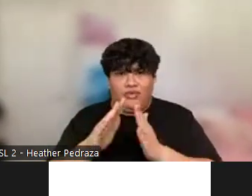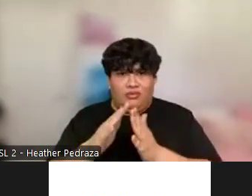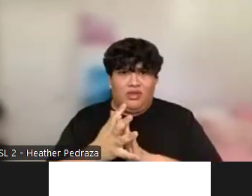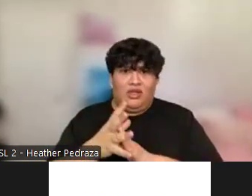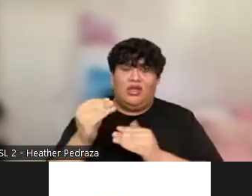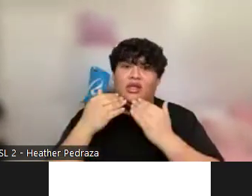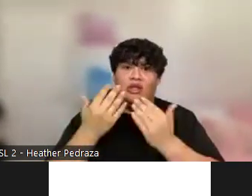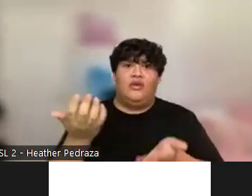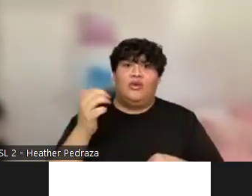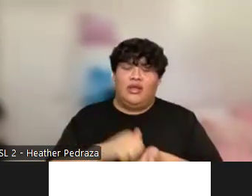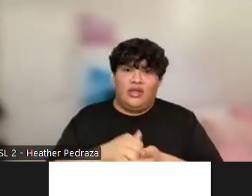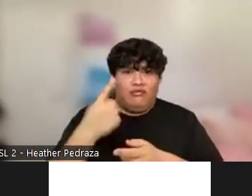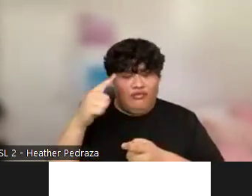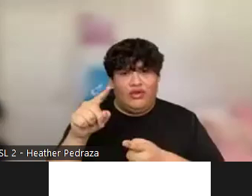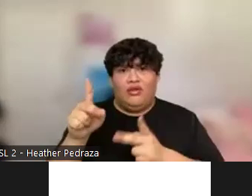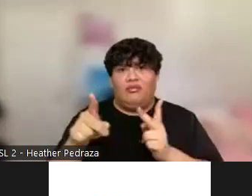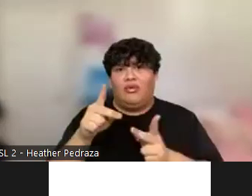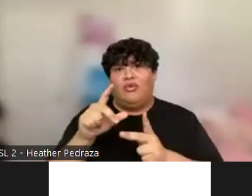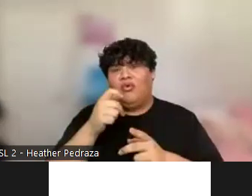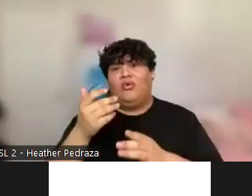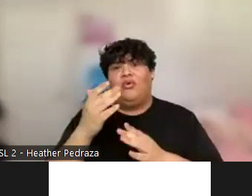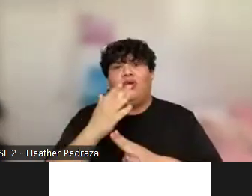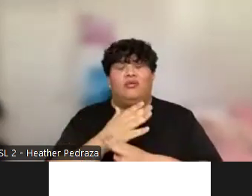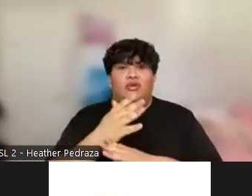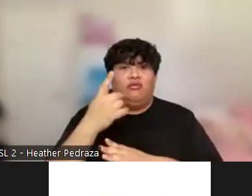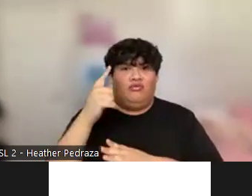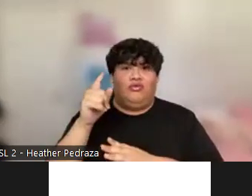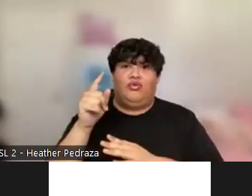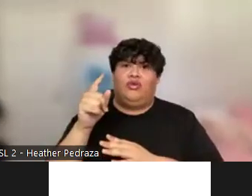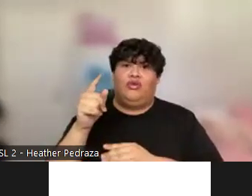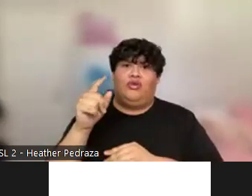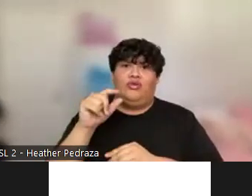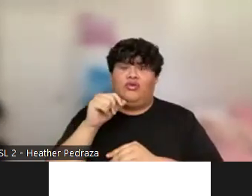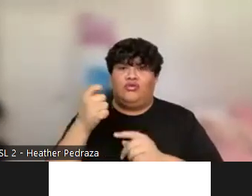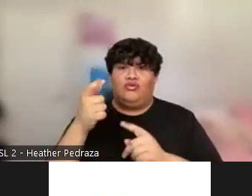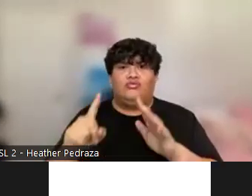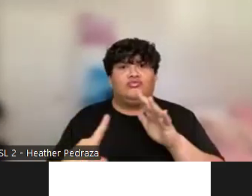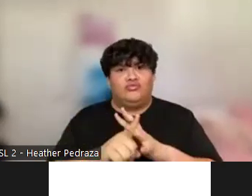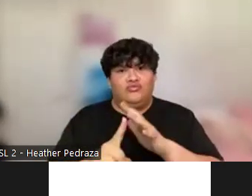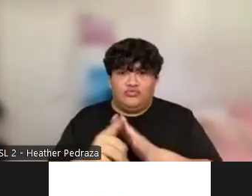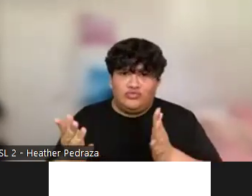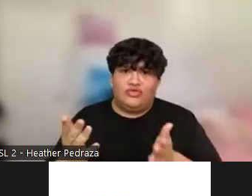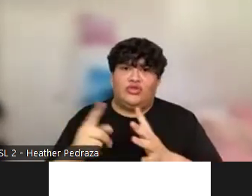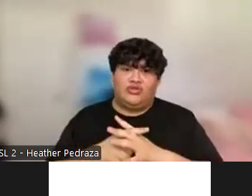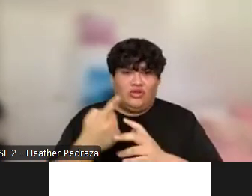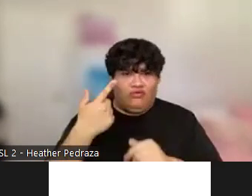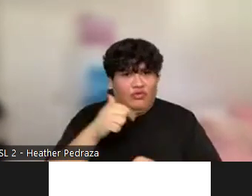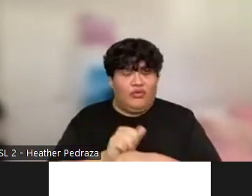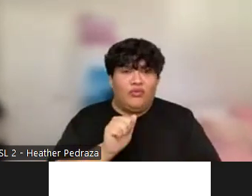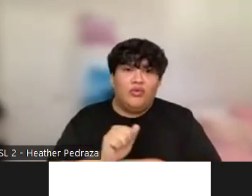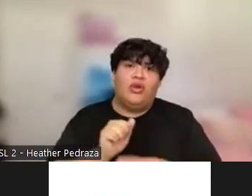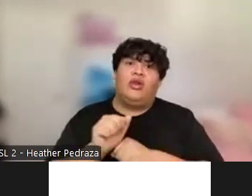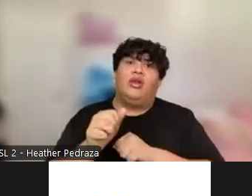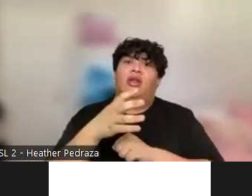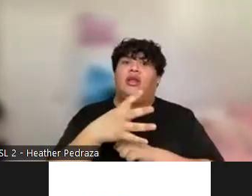Thank you again to some of the members that are participating as attendees, but were crucial in starting that work,